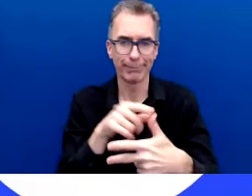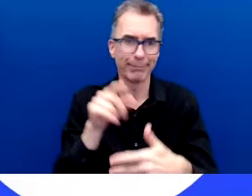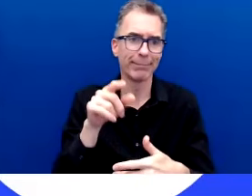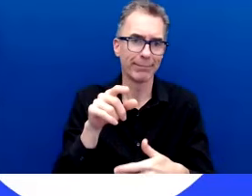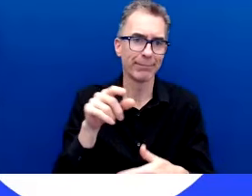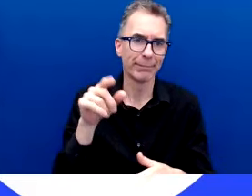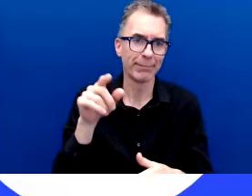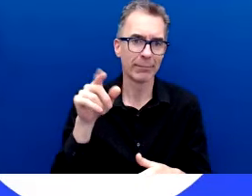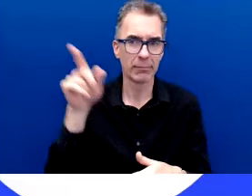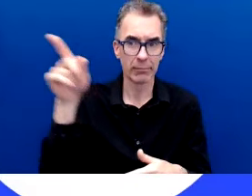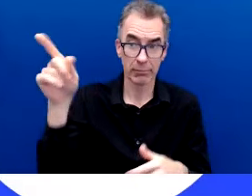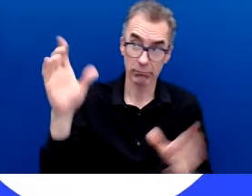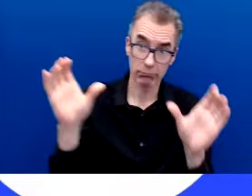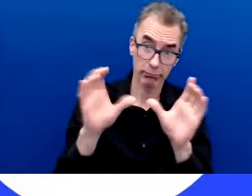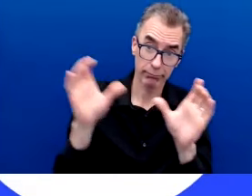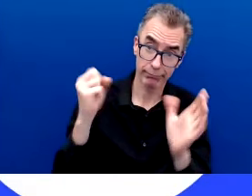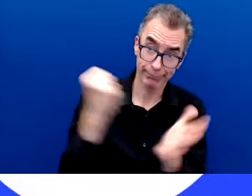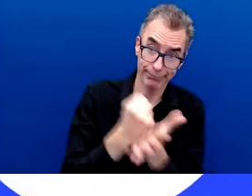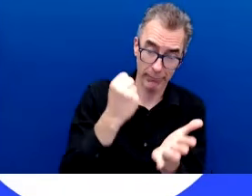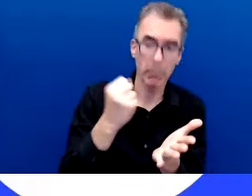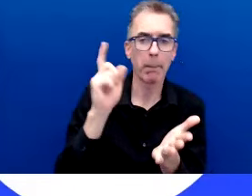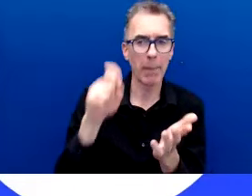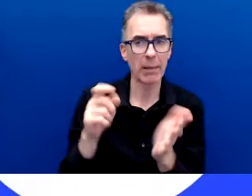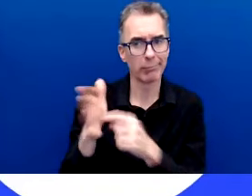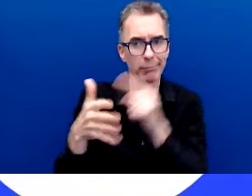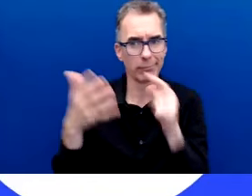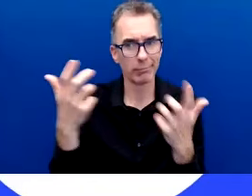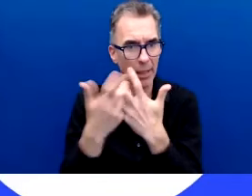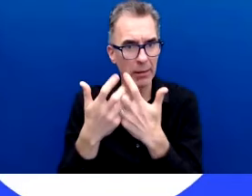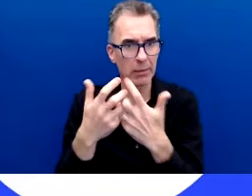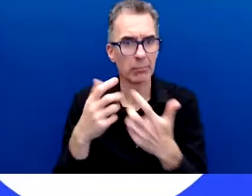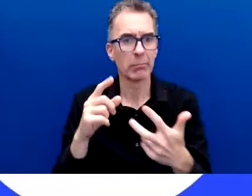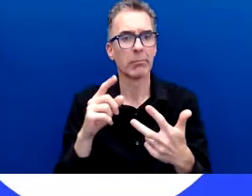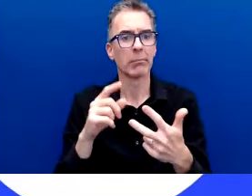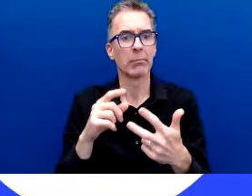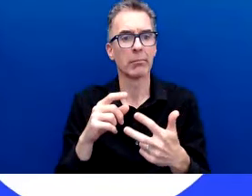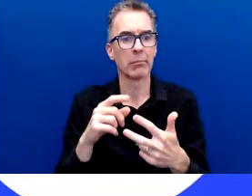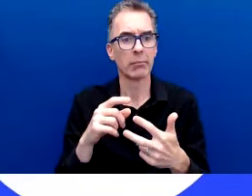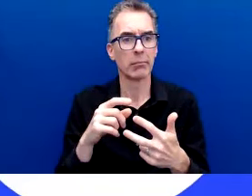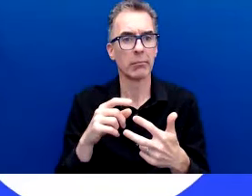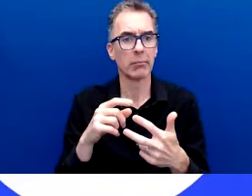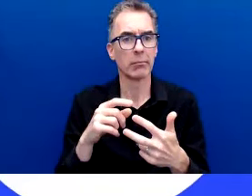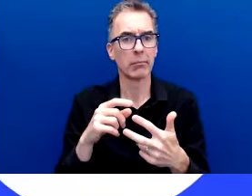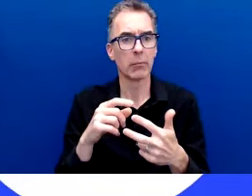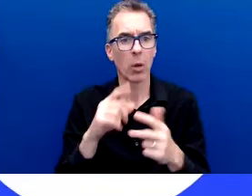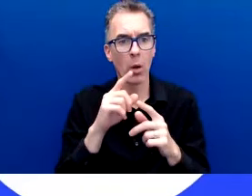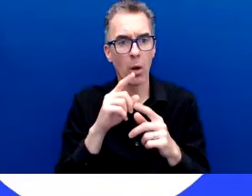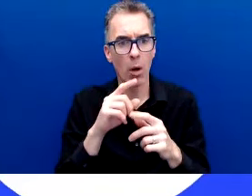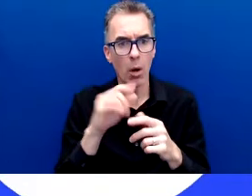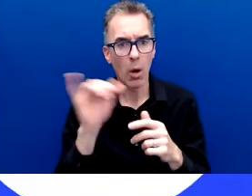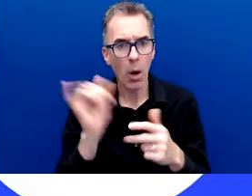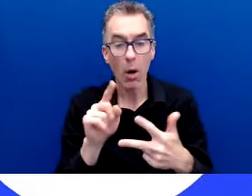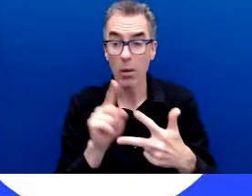accrediting commissions. It's meant to increase motivation, completion rates, and course satisfaction. So